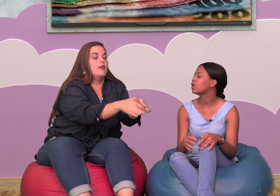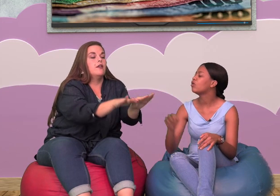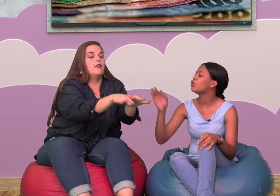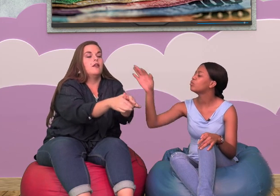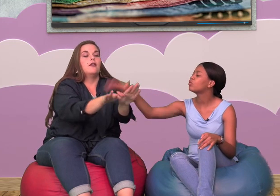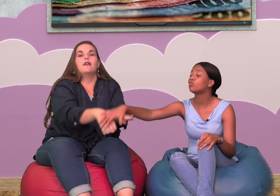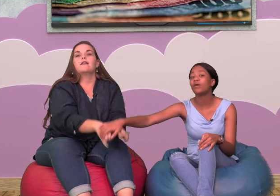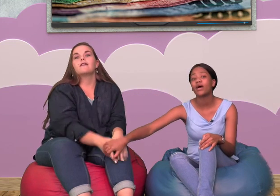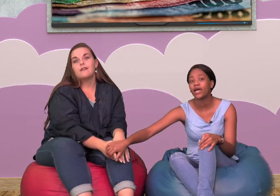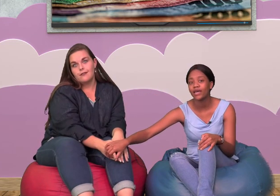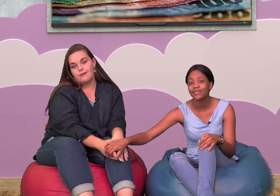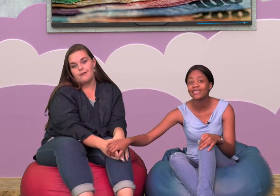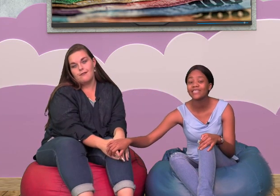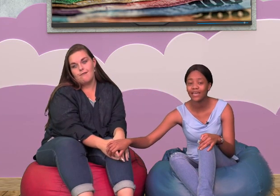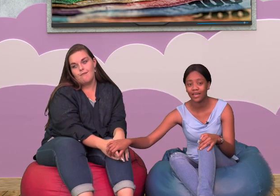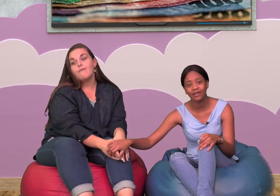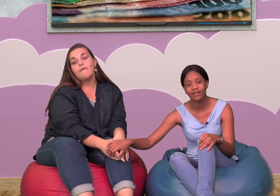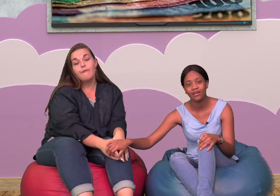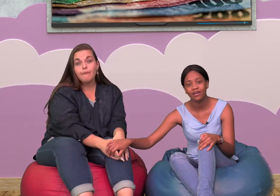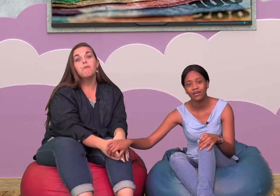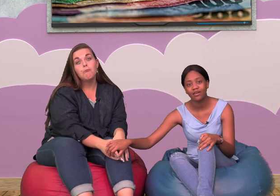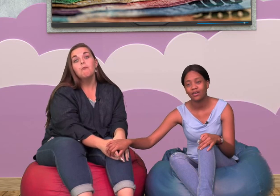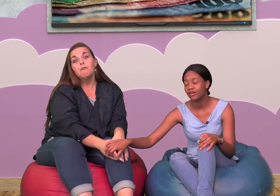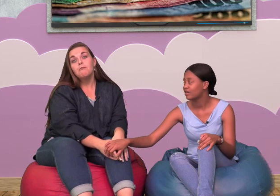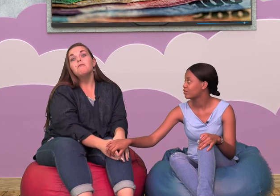tijd om goodbye te sê.